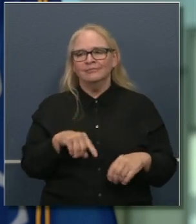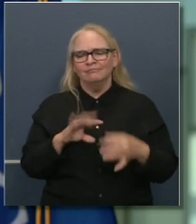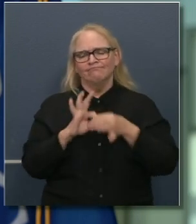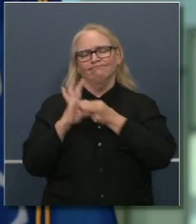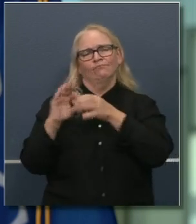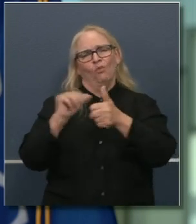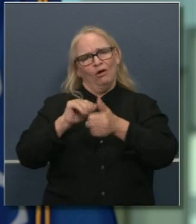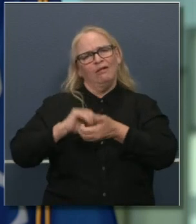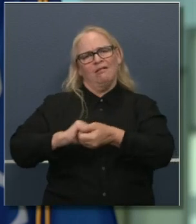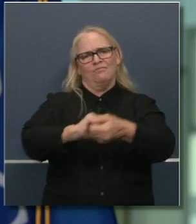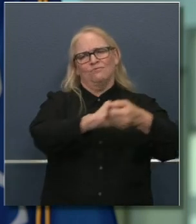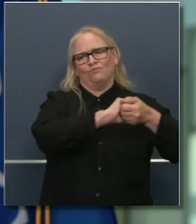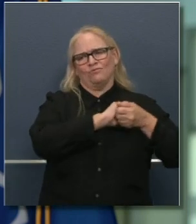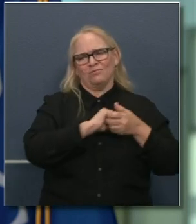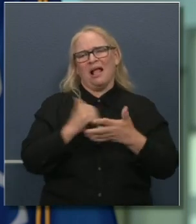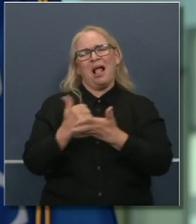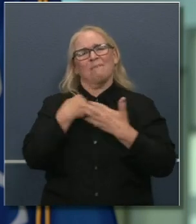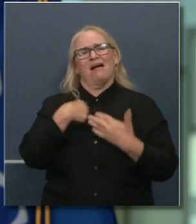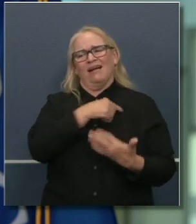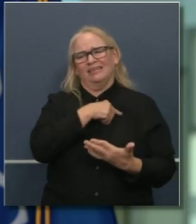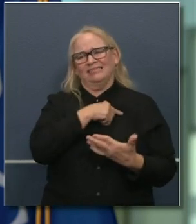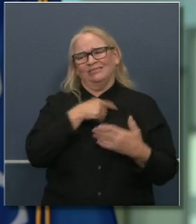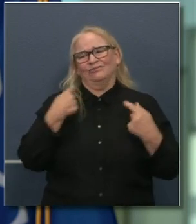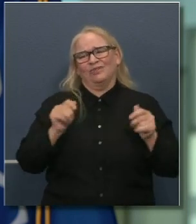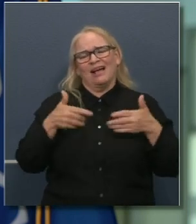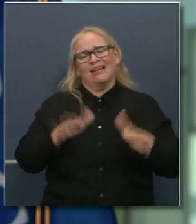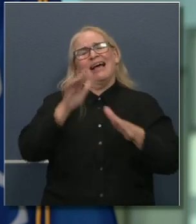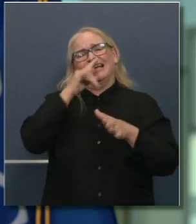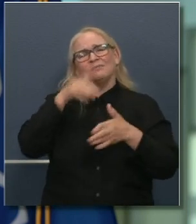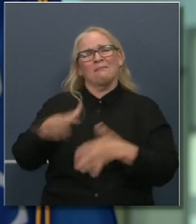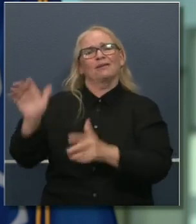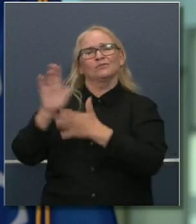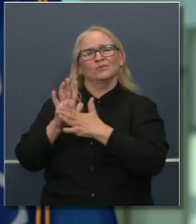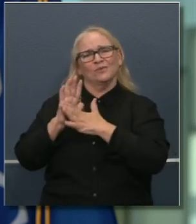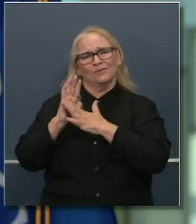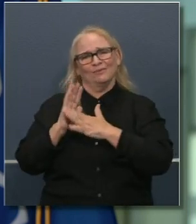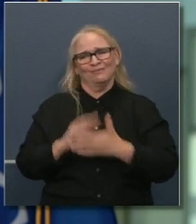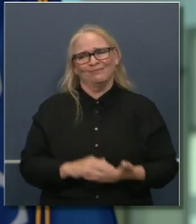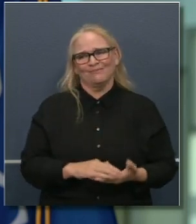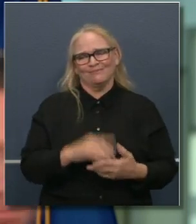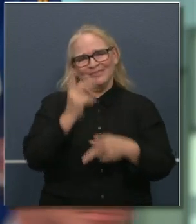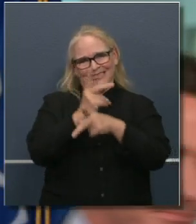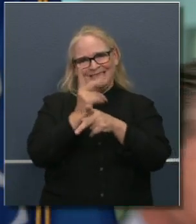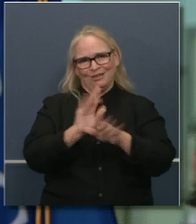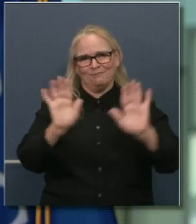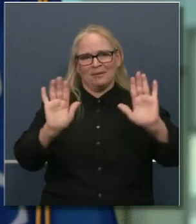our kids back in classroom instruction. Take care, everybody.